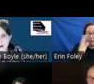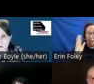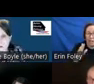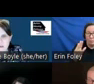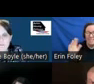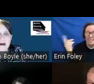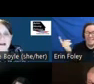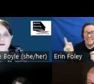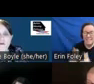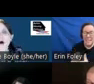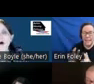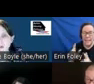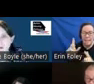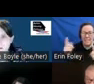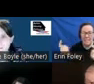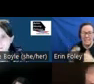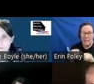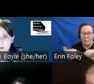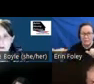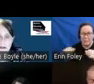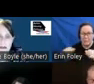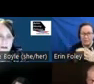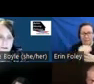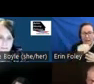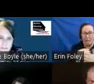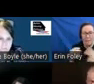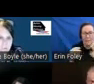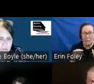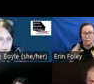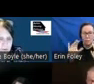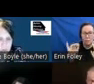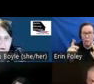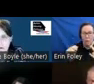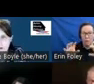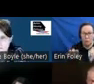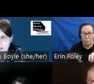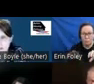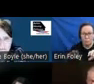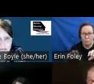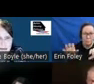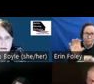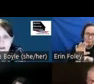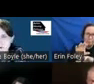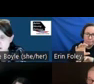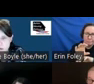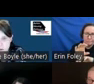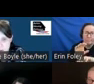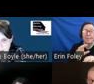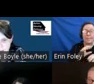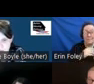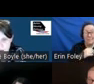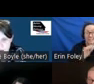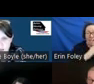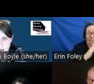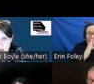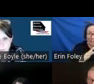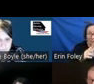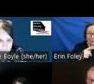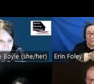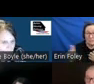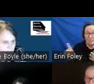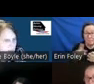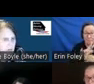the house and buying 2 condos. And maybe you clear enough money from the sale of the house that you can pay cash for the